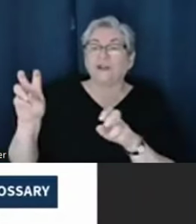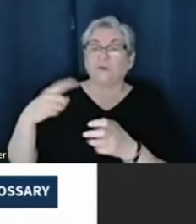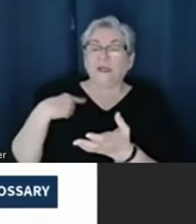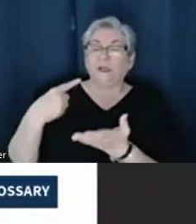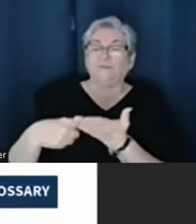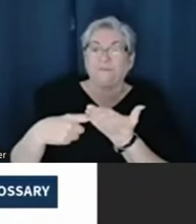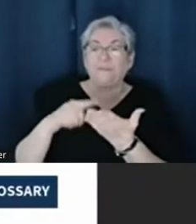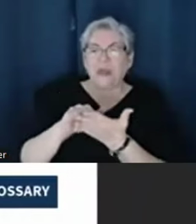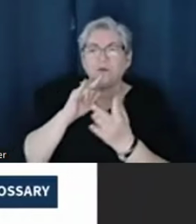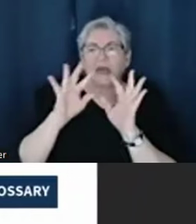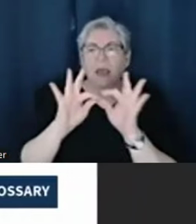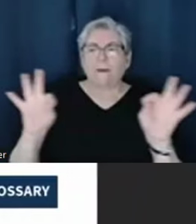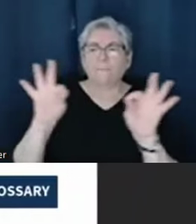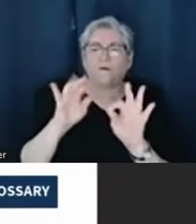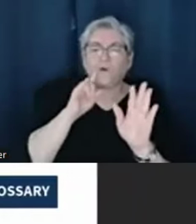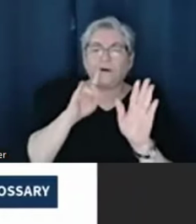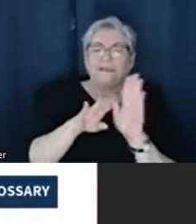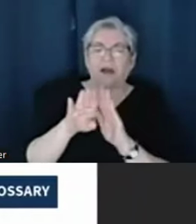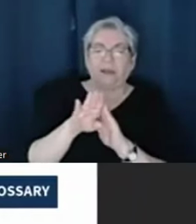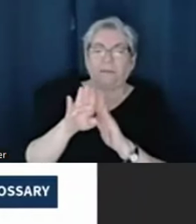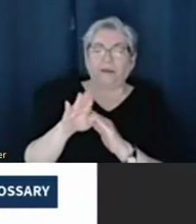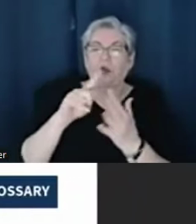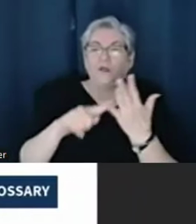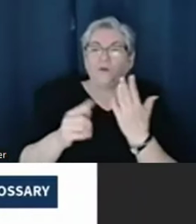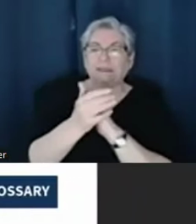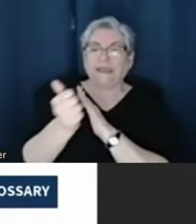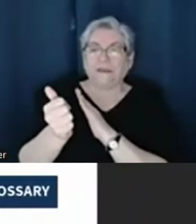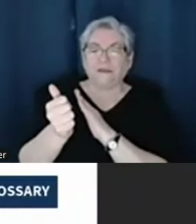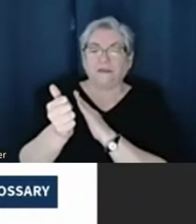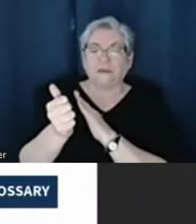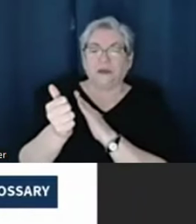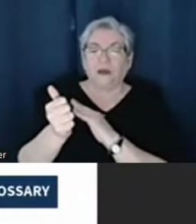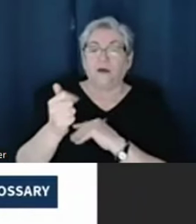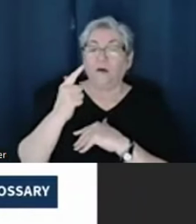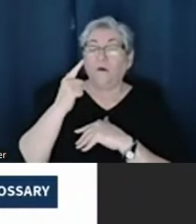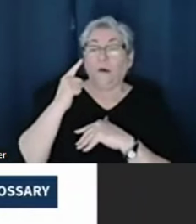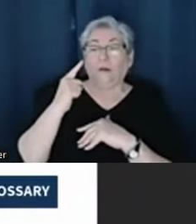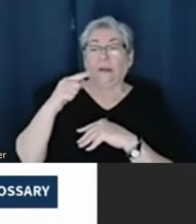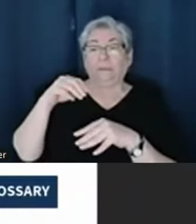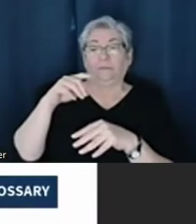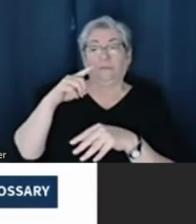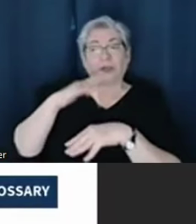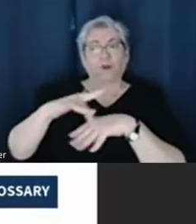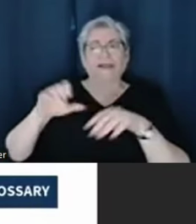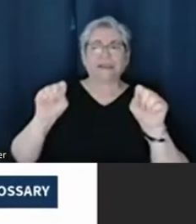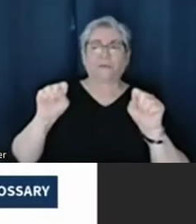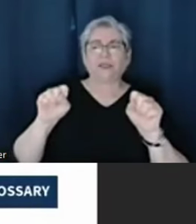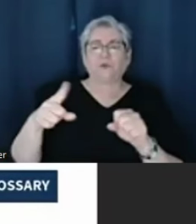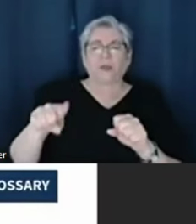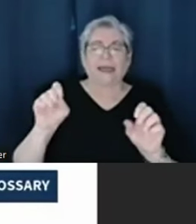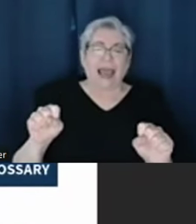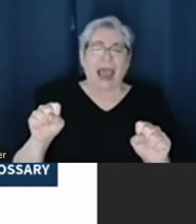of developing those skills in students as early as possible, so that they can